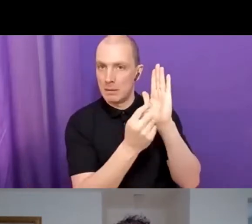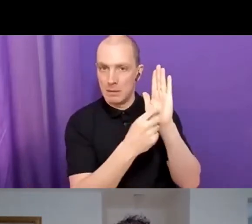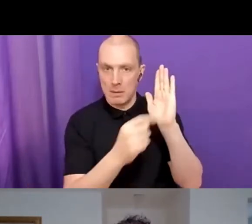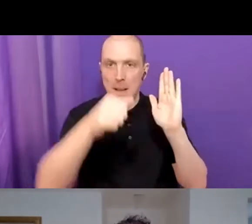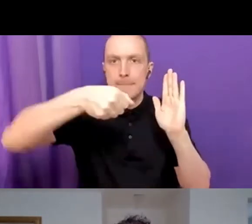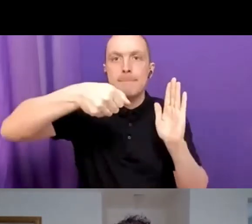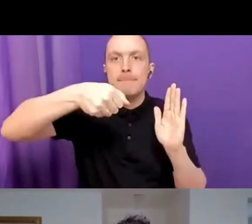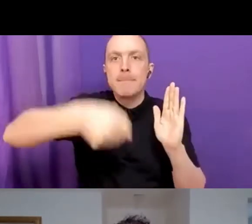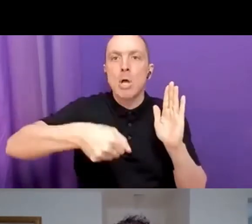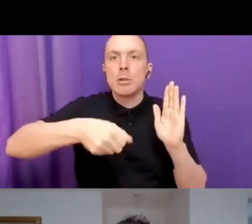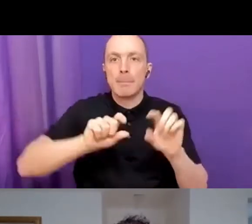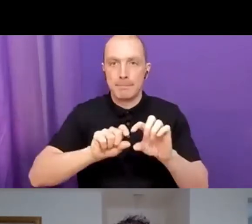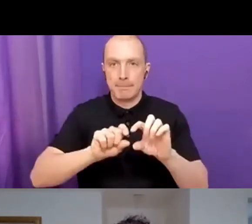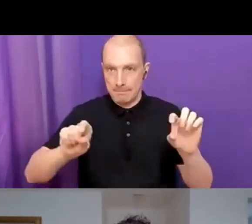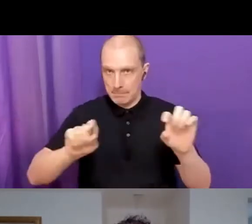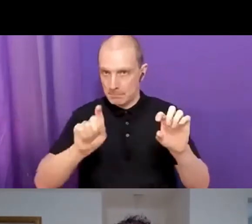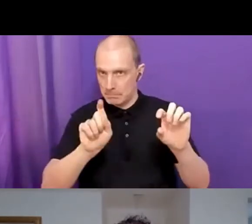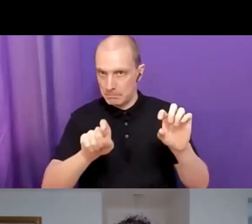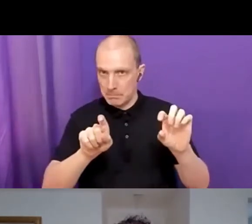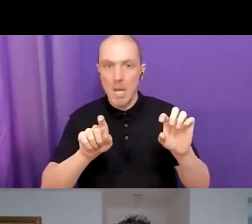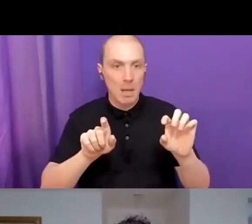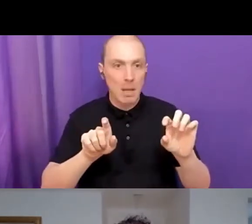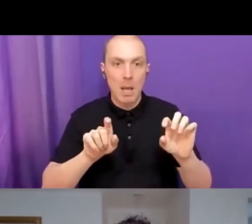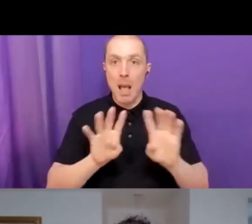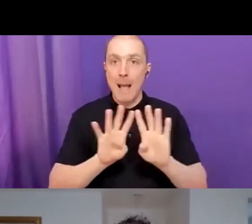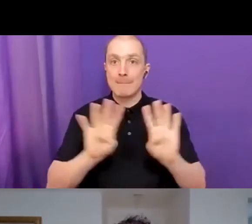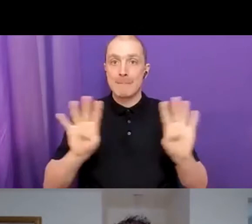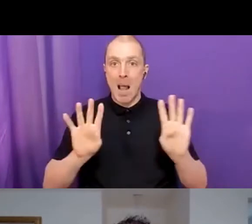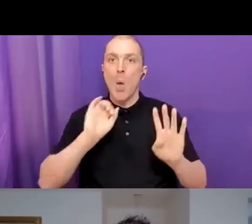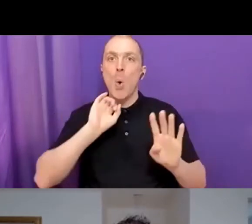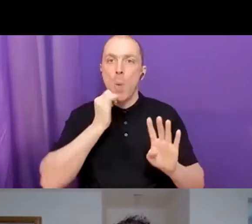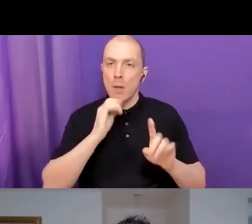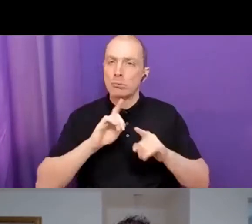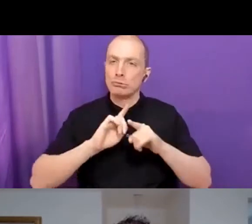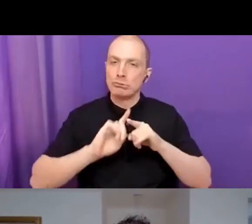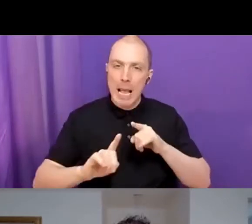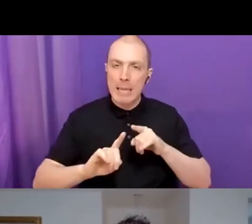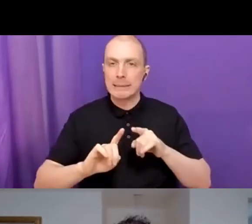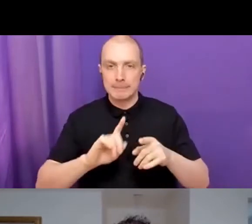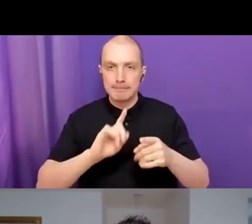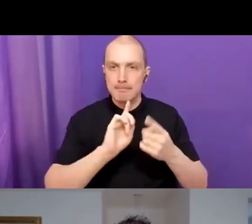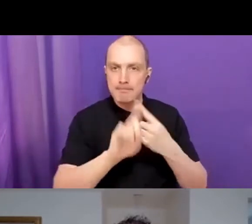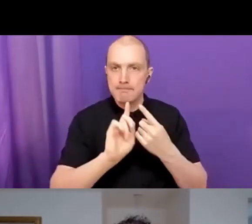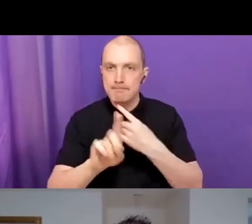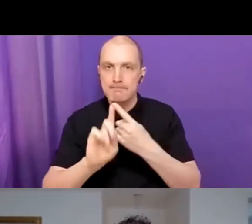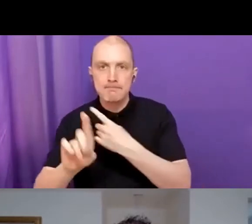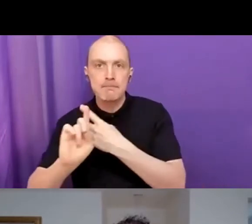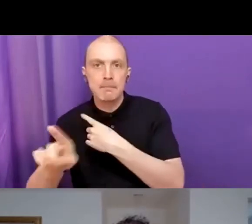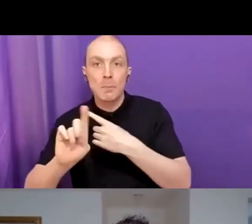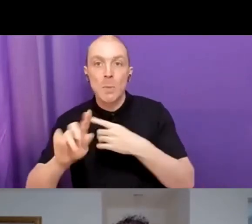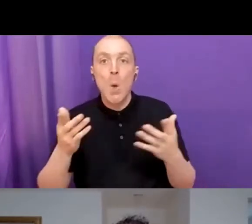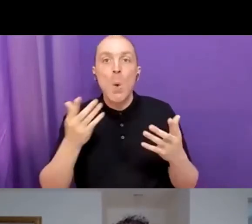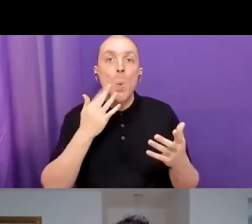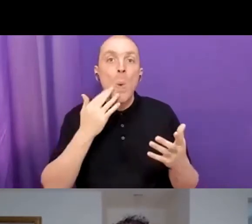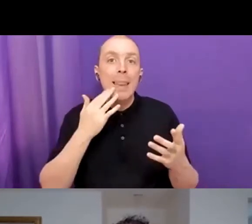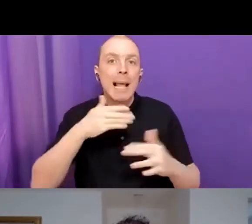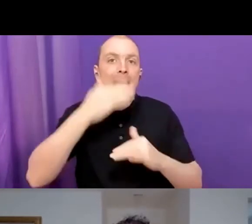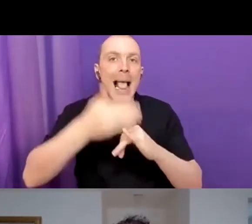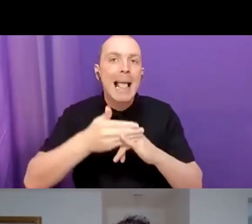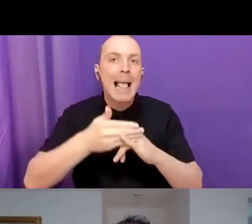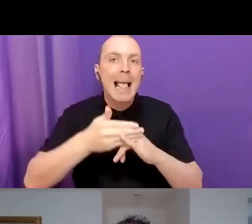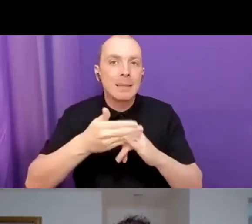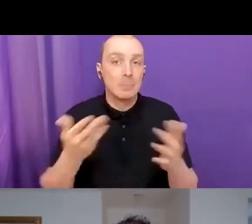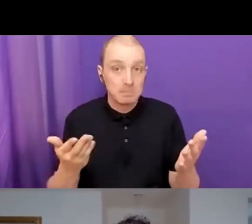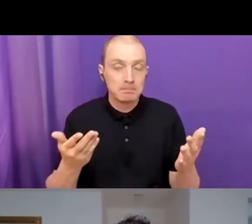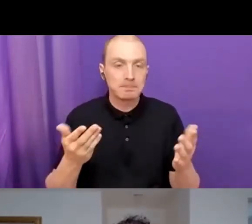time allows, the presenters will address as many of these questions as they can at the session at the end. If you prefer,